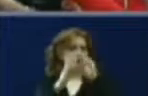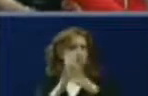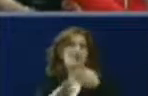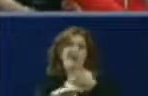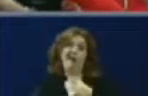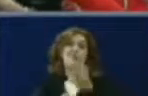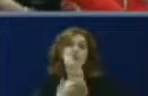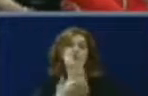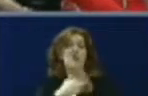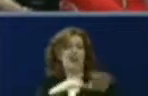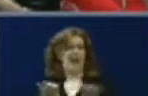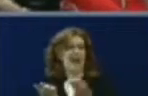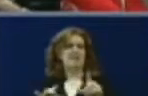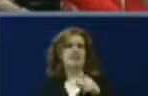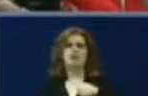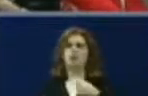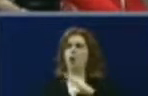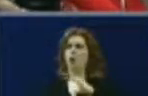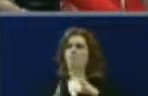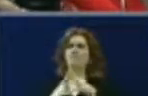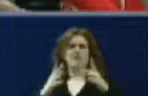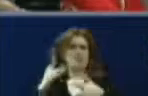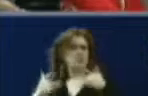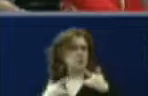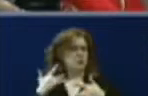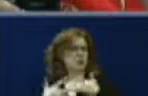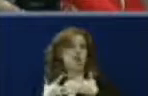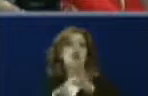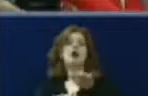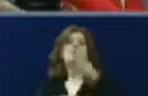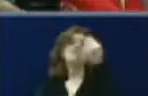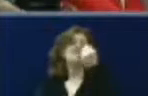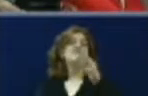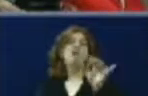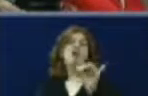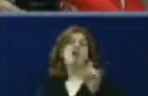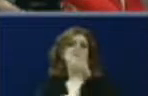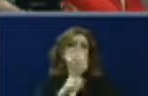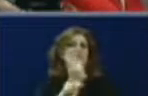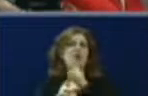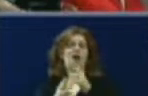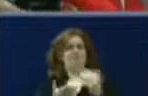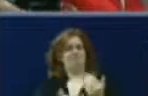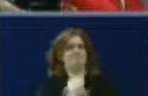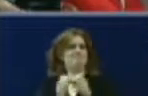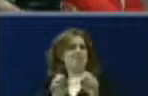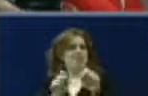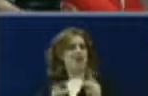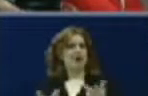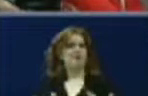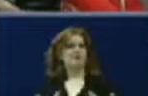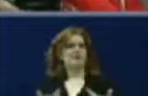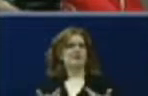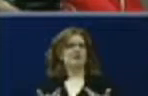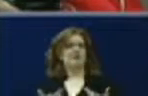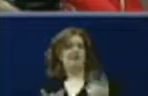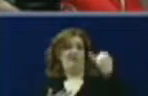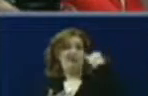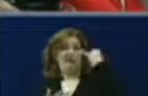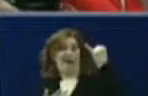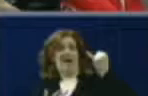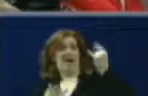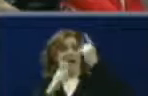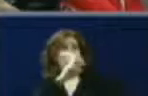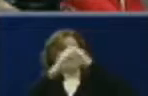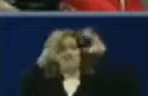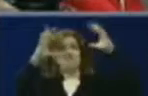activity, so we're very excited about that. And I was also honored and had the opportunity to go to the Idea Festival,